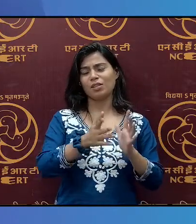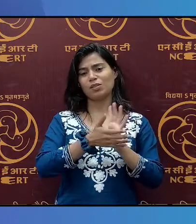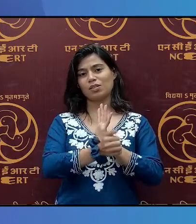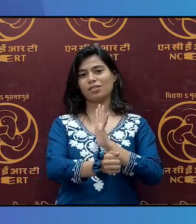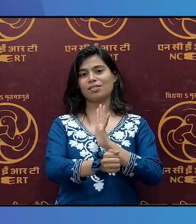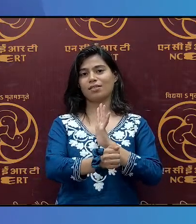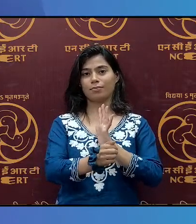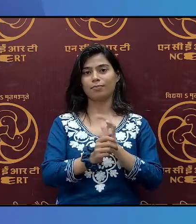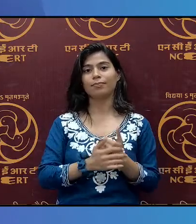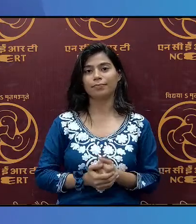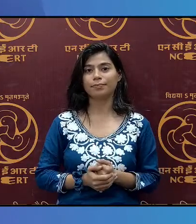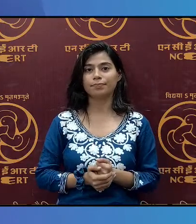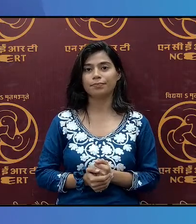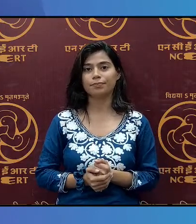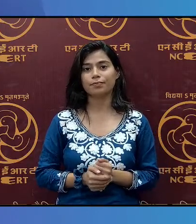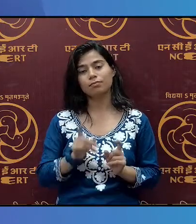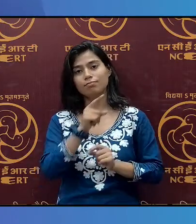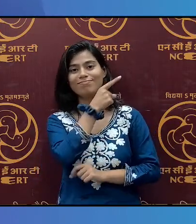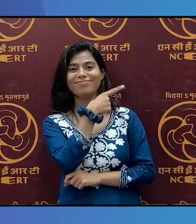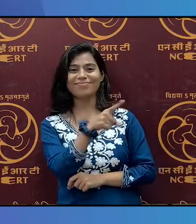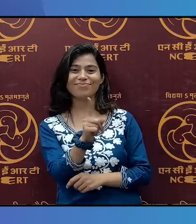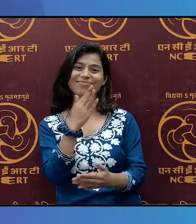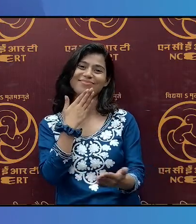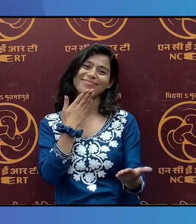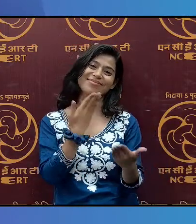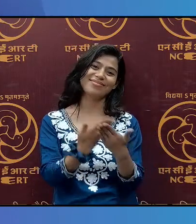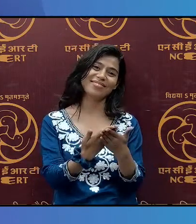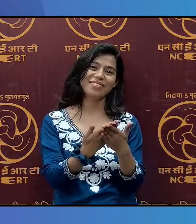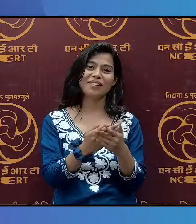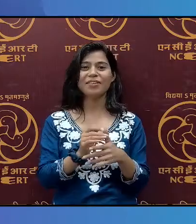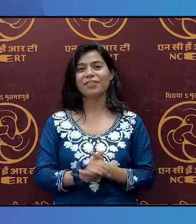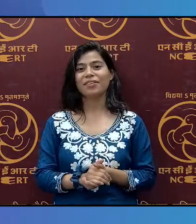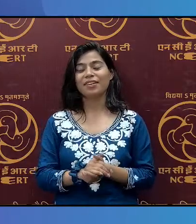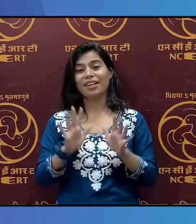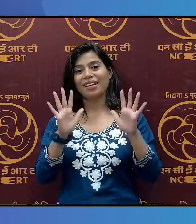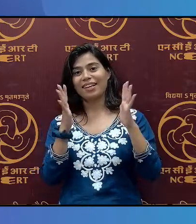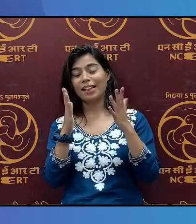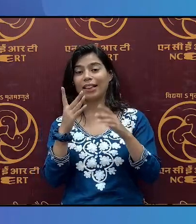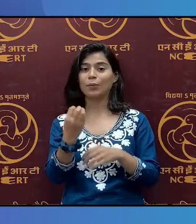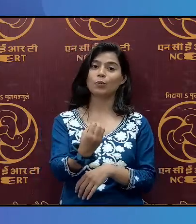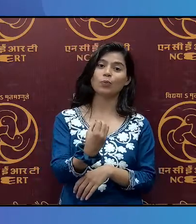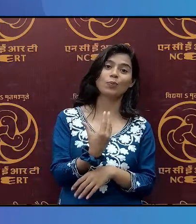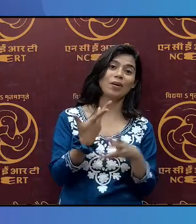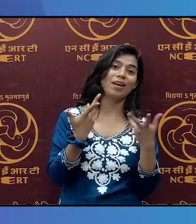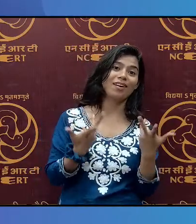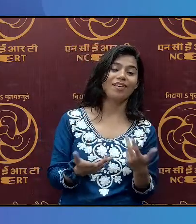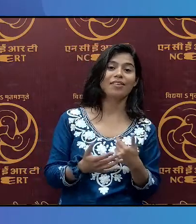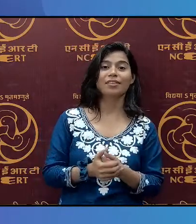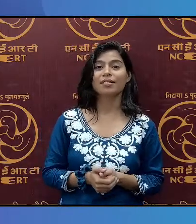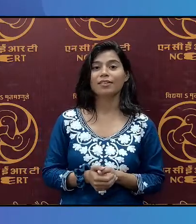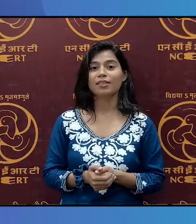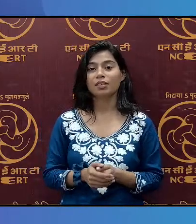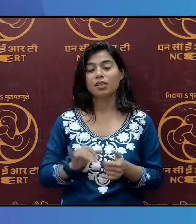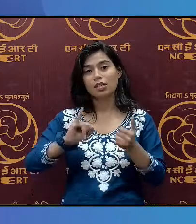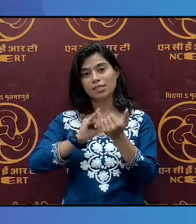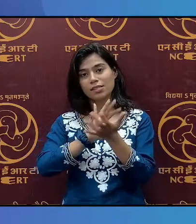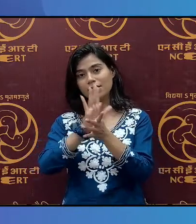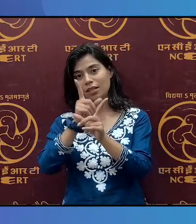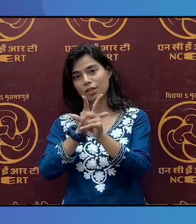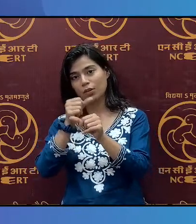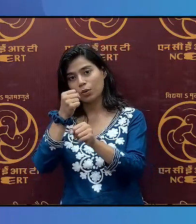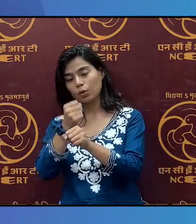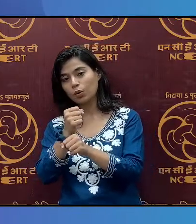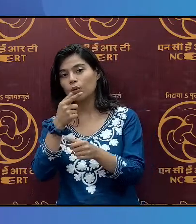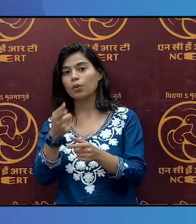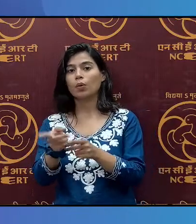ability. Right. Thank you so much for these wonderful information, sir. In today's Sahyog session, we are discussing